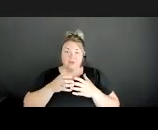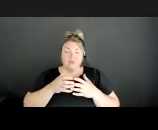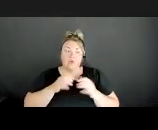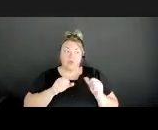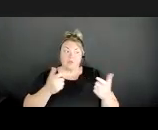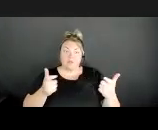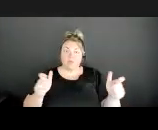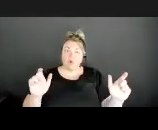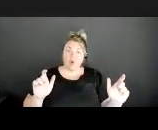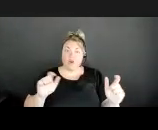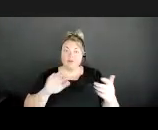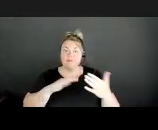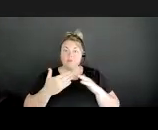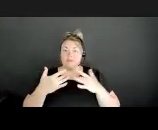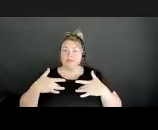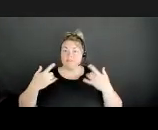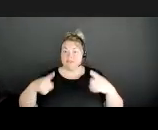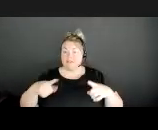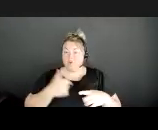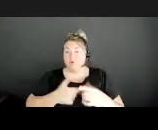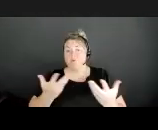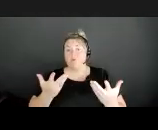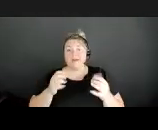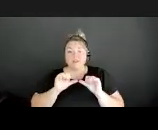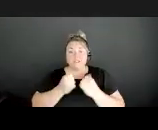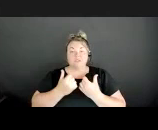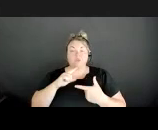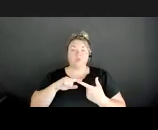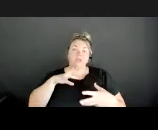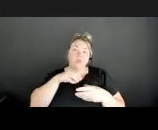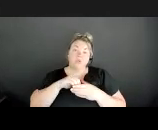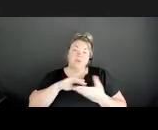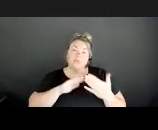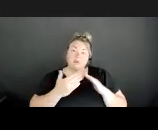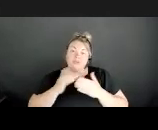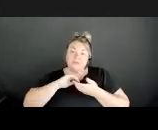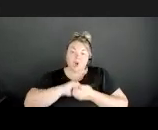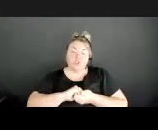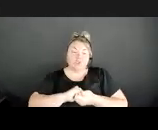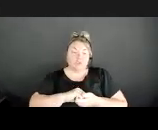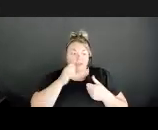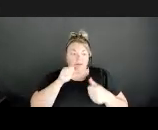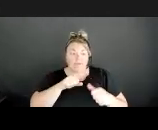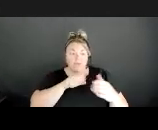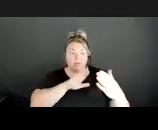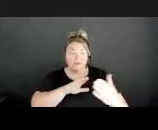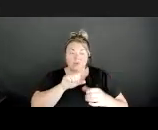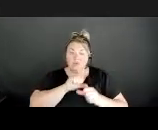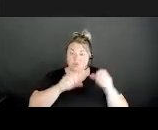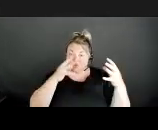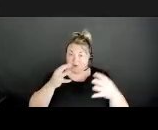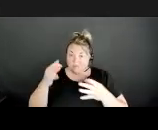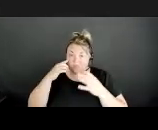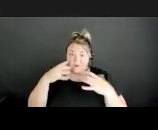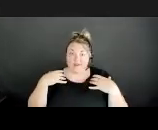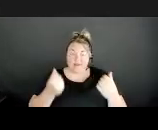events. We want these agencies to include community partners that address those social determinants of health, bring in local